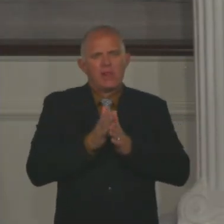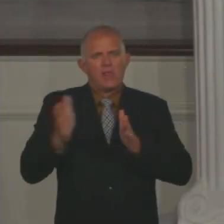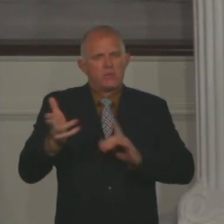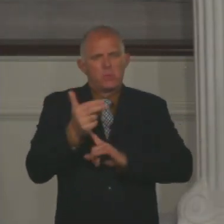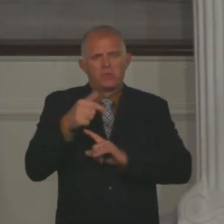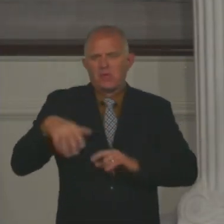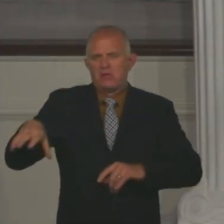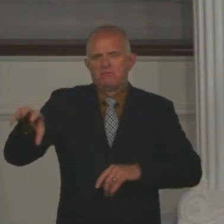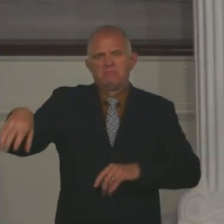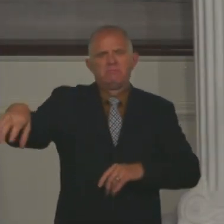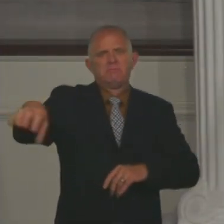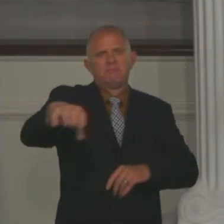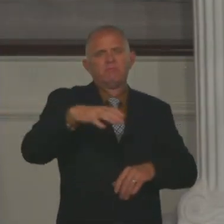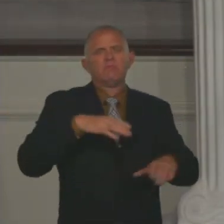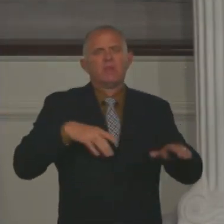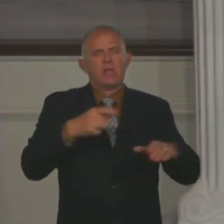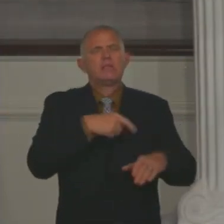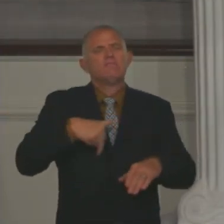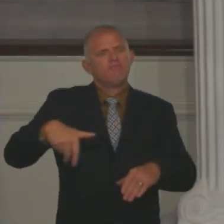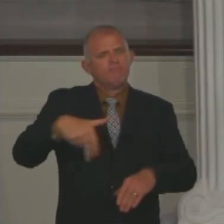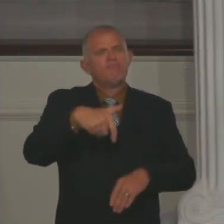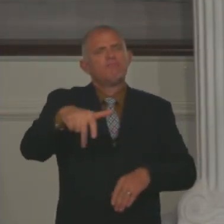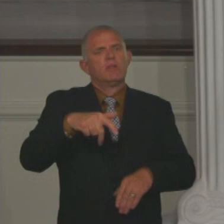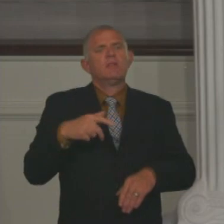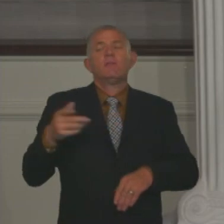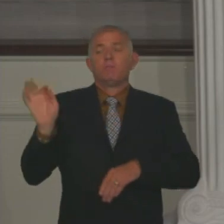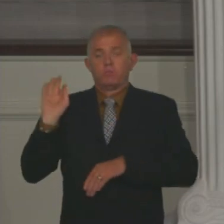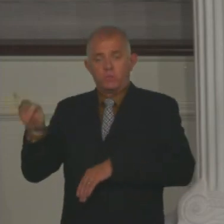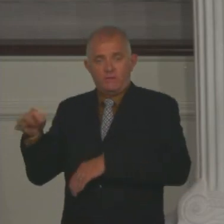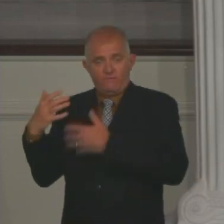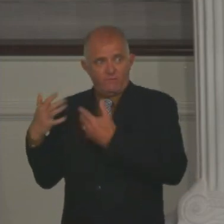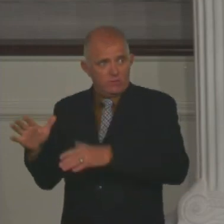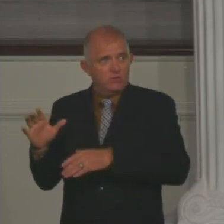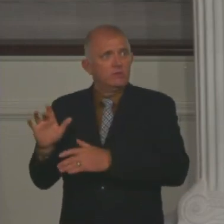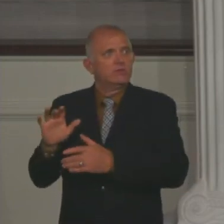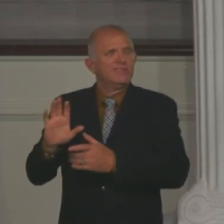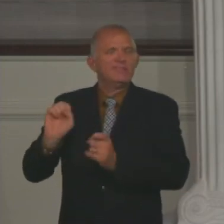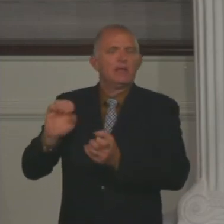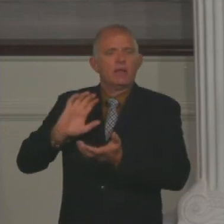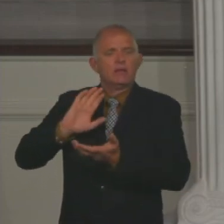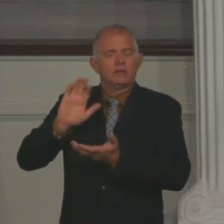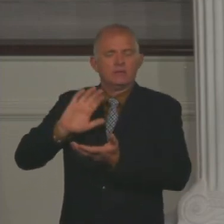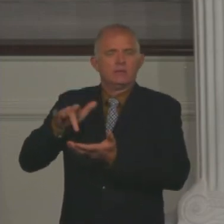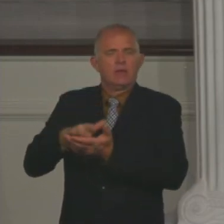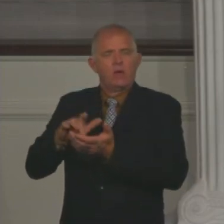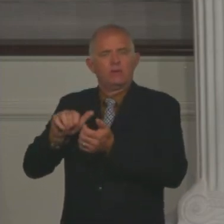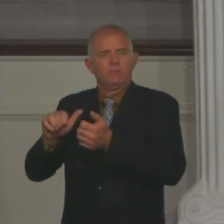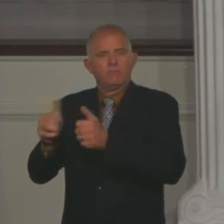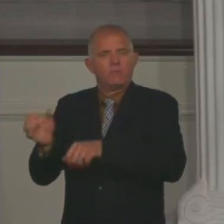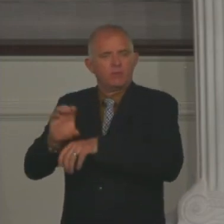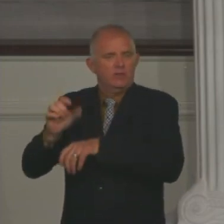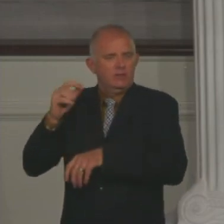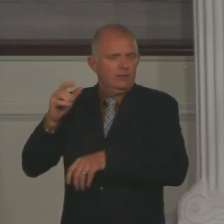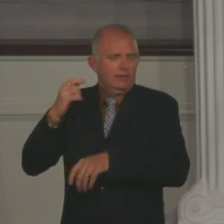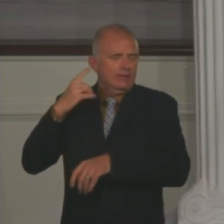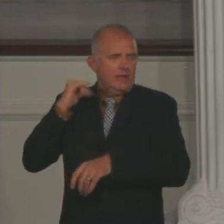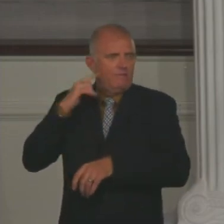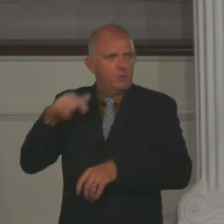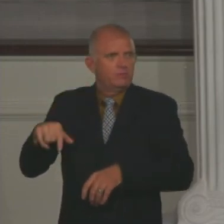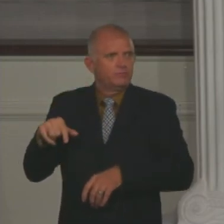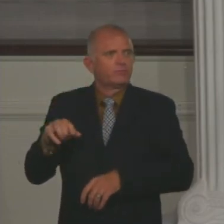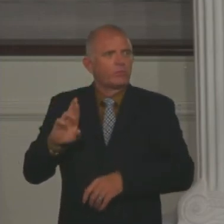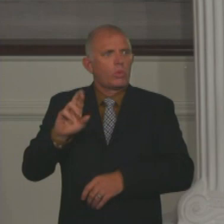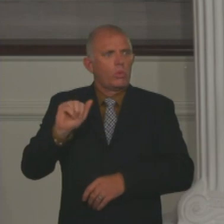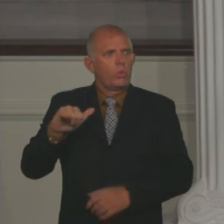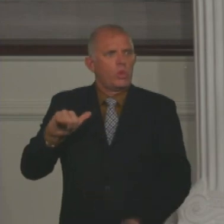was preaching at a church in Central Baptist Church in Pomona, California. Dr. Ray Bademan was the pastor